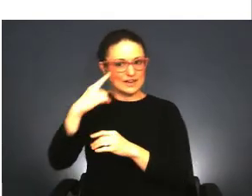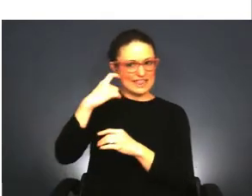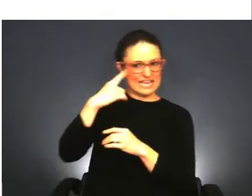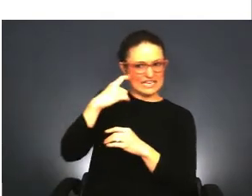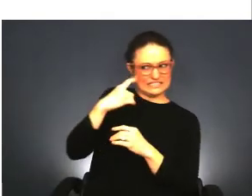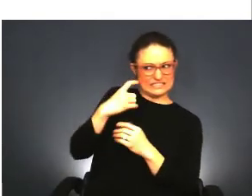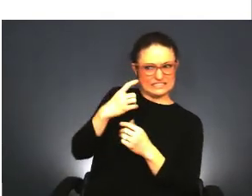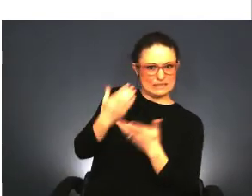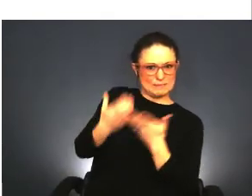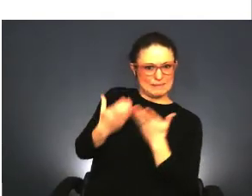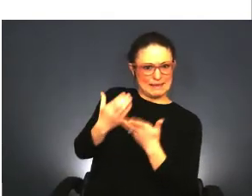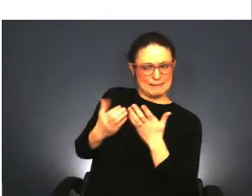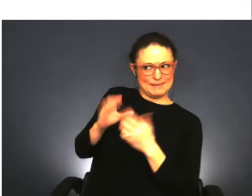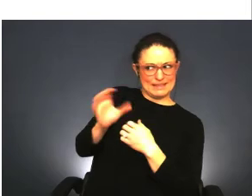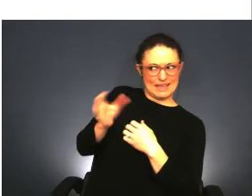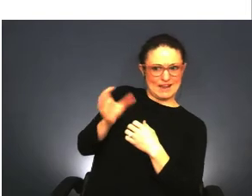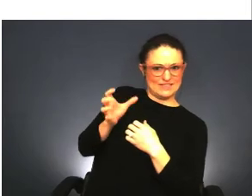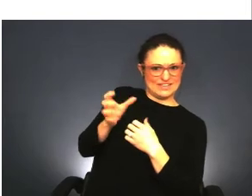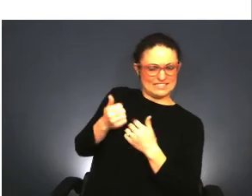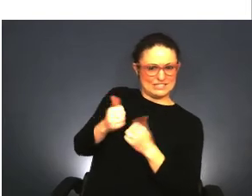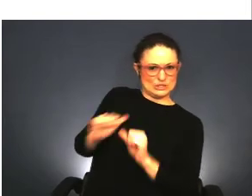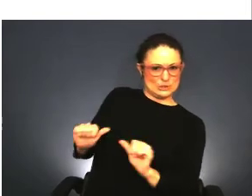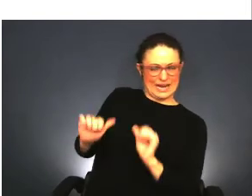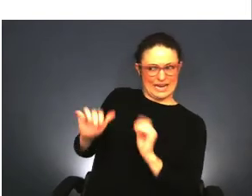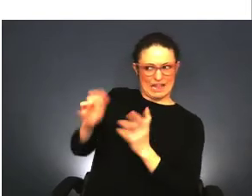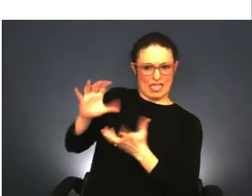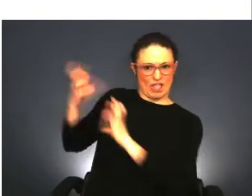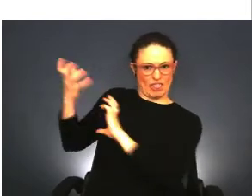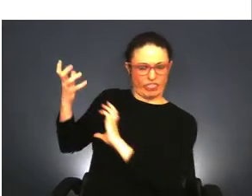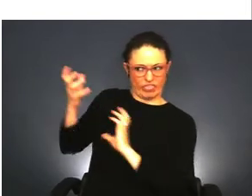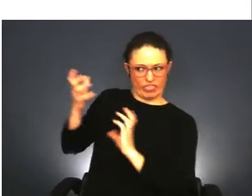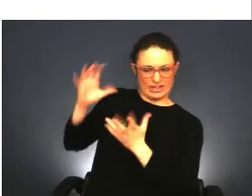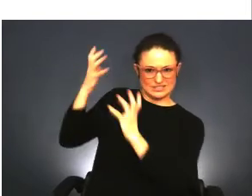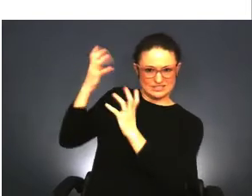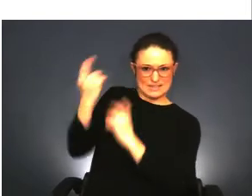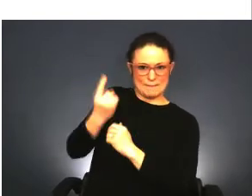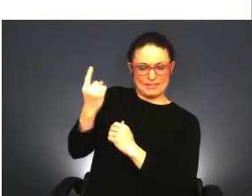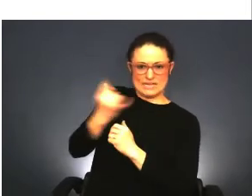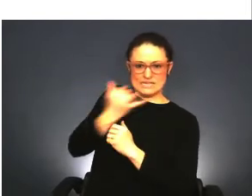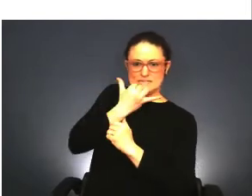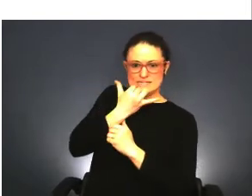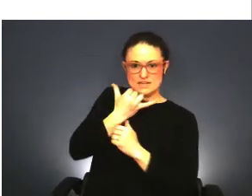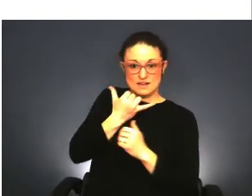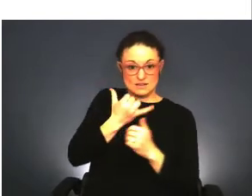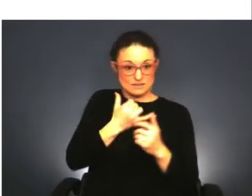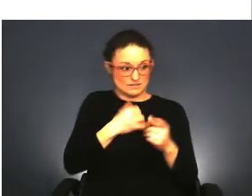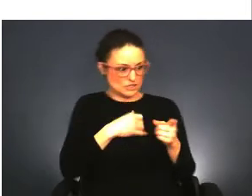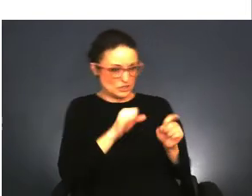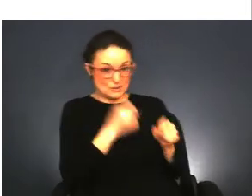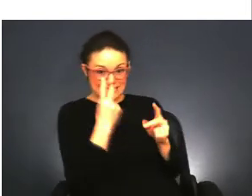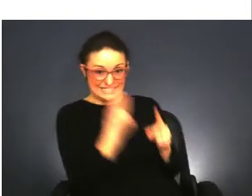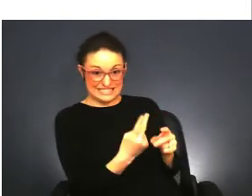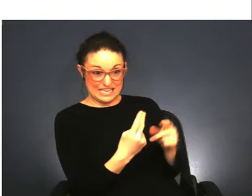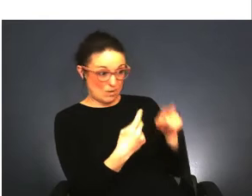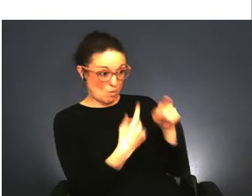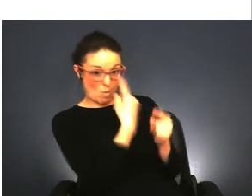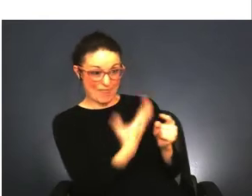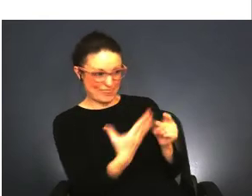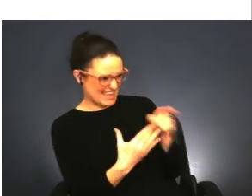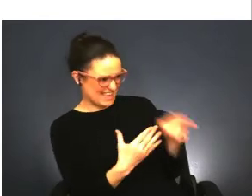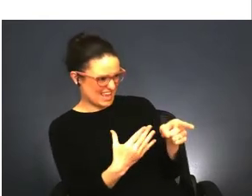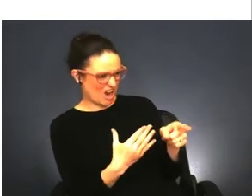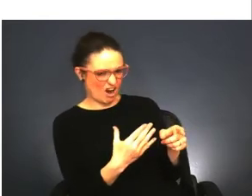you, because you'll do something in one part of Canvas, and then Canvas will do something that is